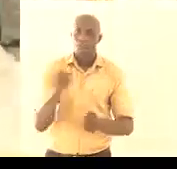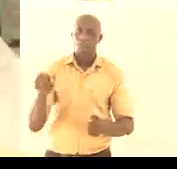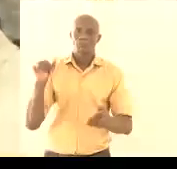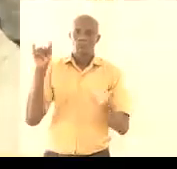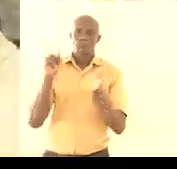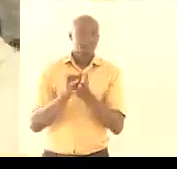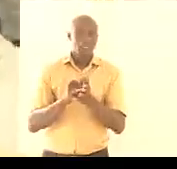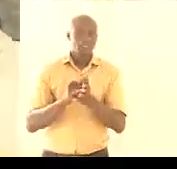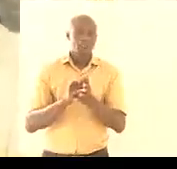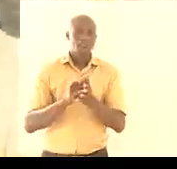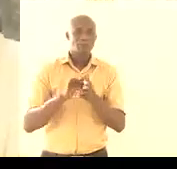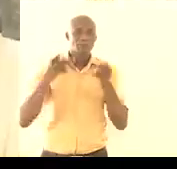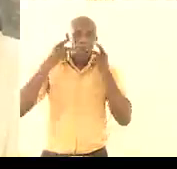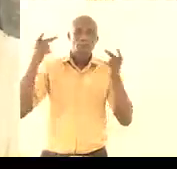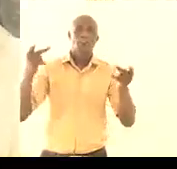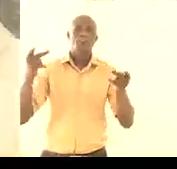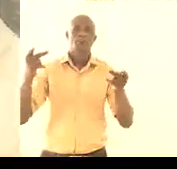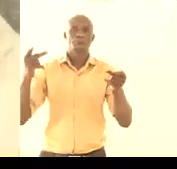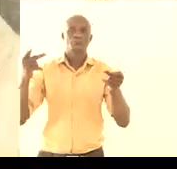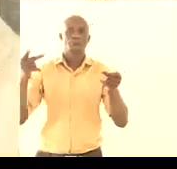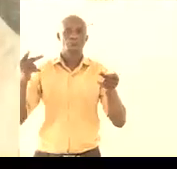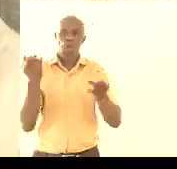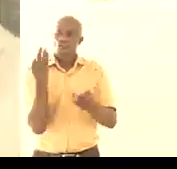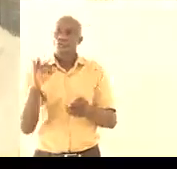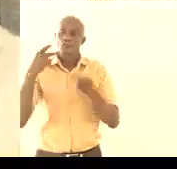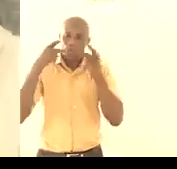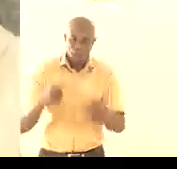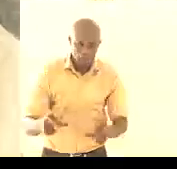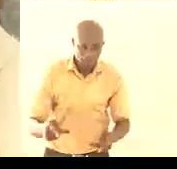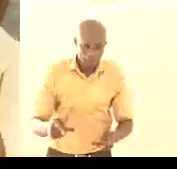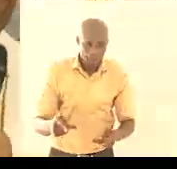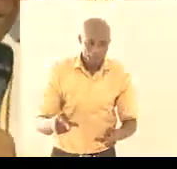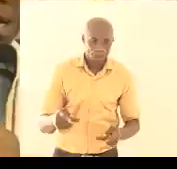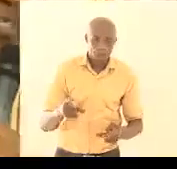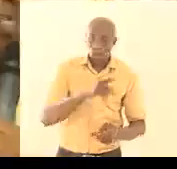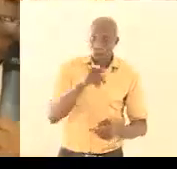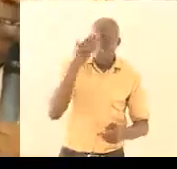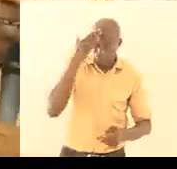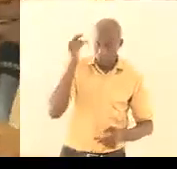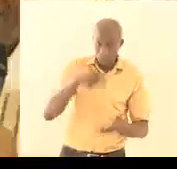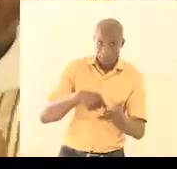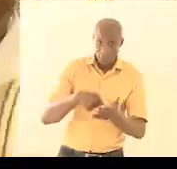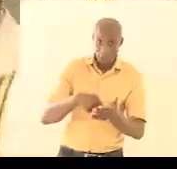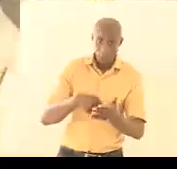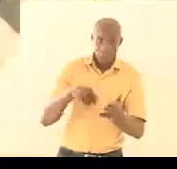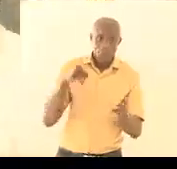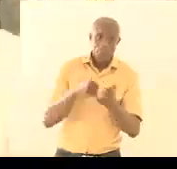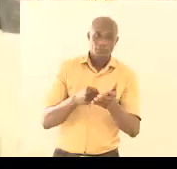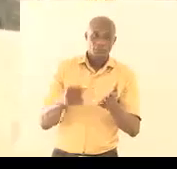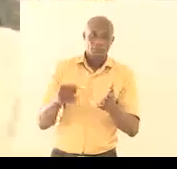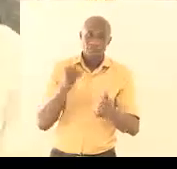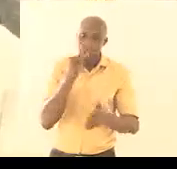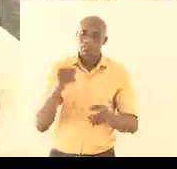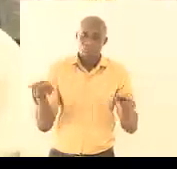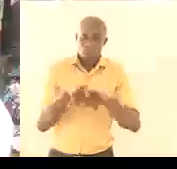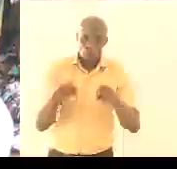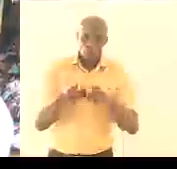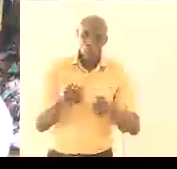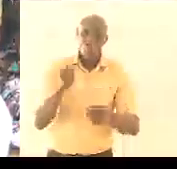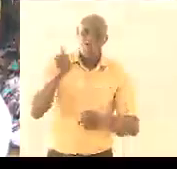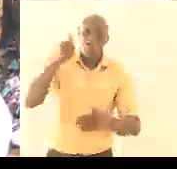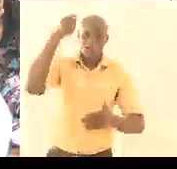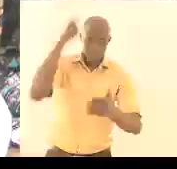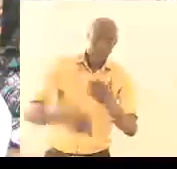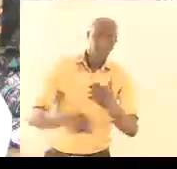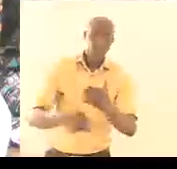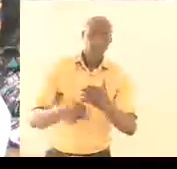that pronunciation of peace or pronouncement of peace, you know what? It is also a task,